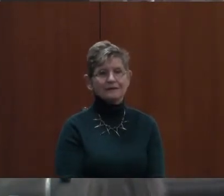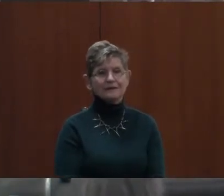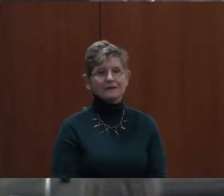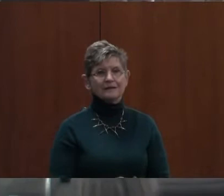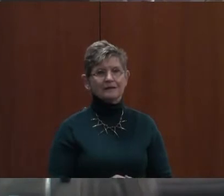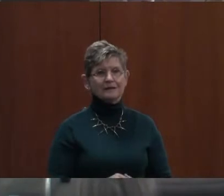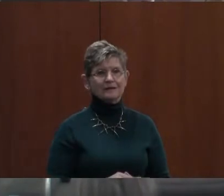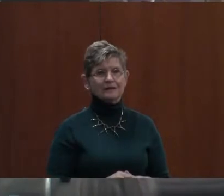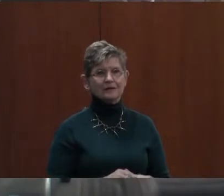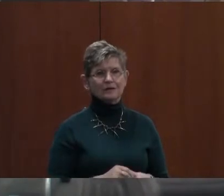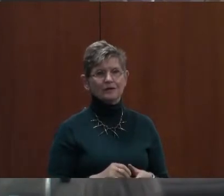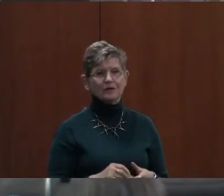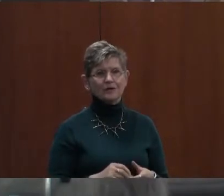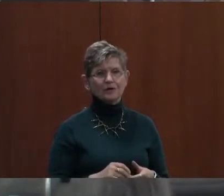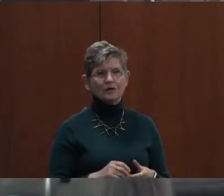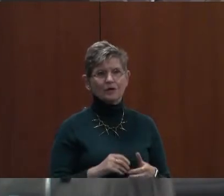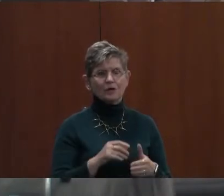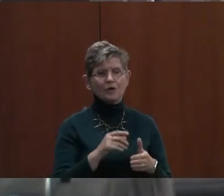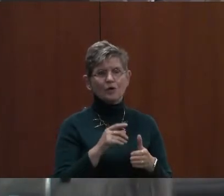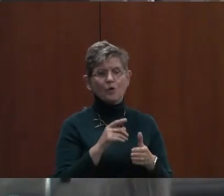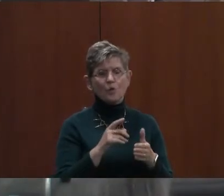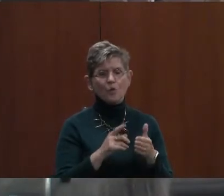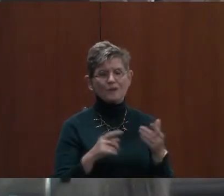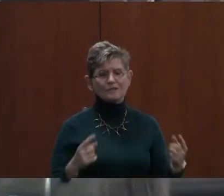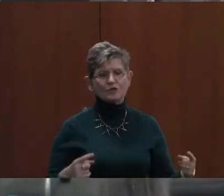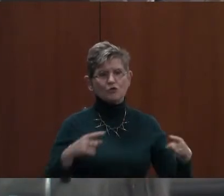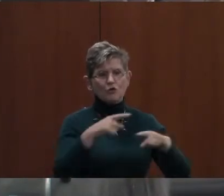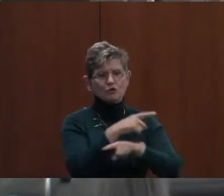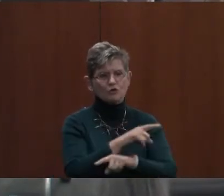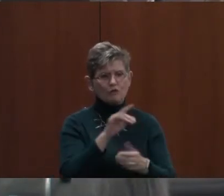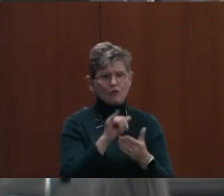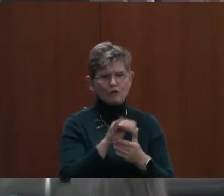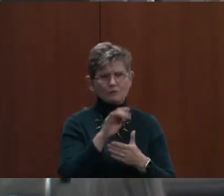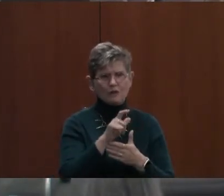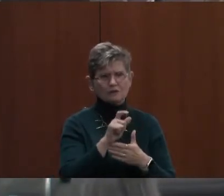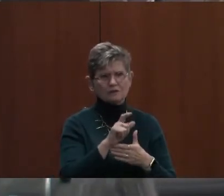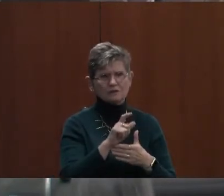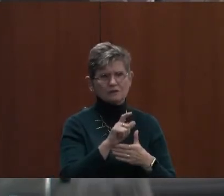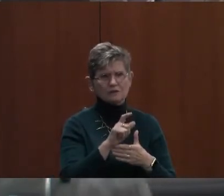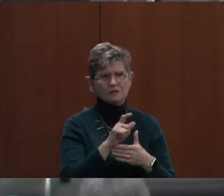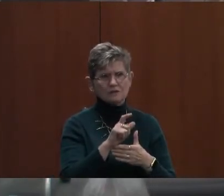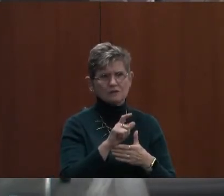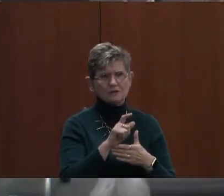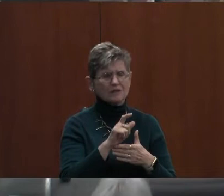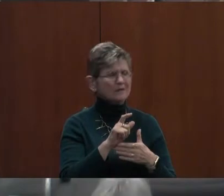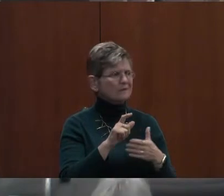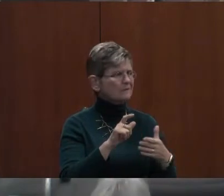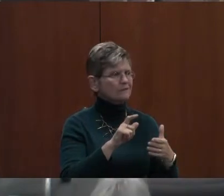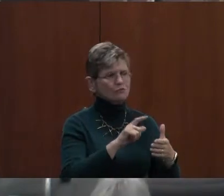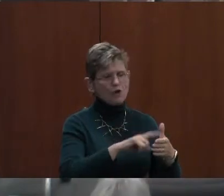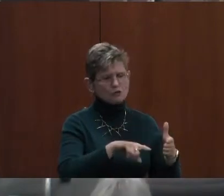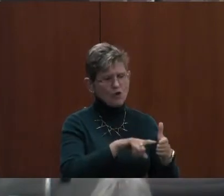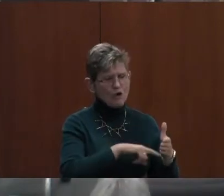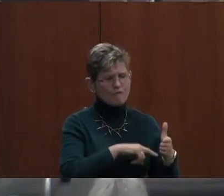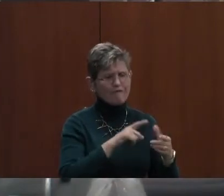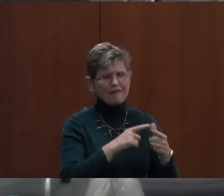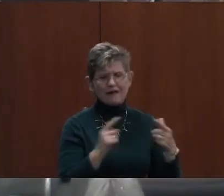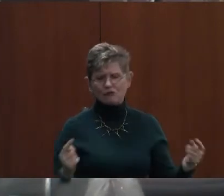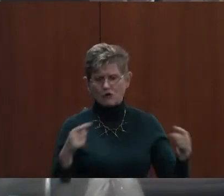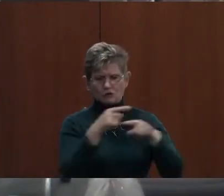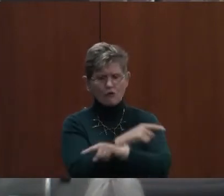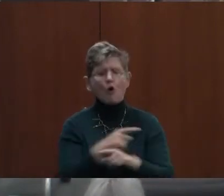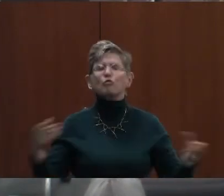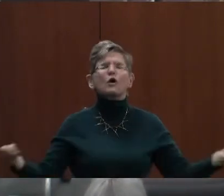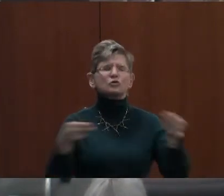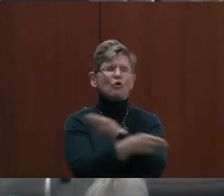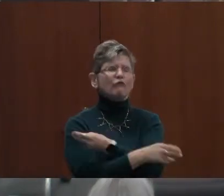questions? Mr. Stauffer? When's the crossover date? A lot of these bills have been cross-filed, but there's always a date, a crossover date. If the